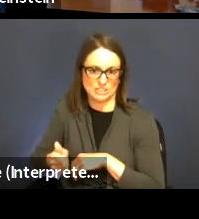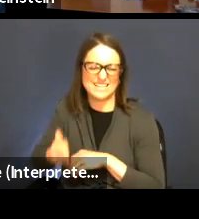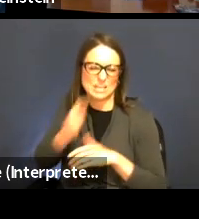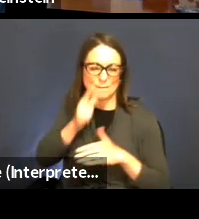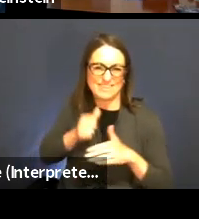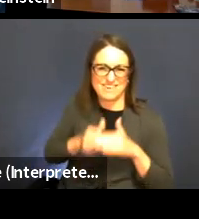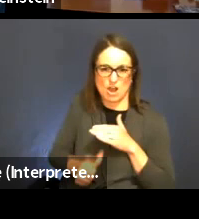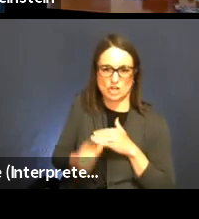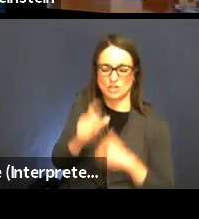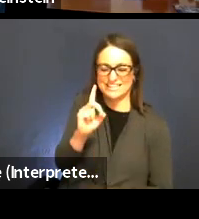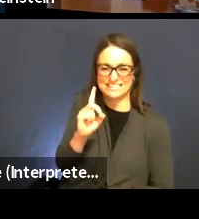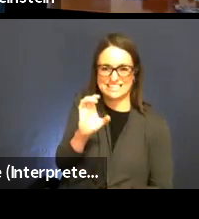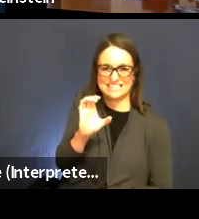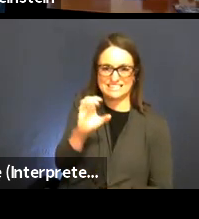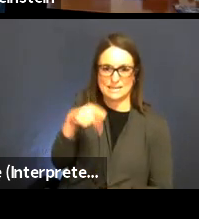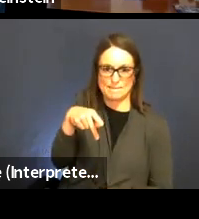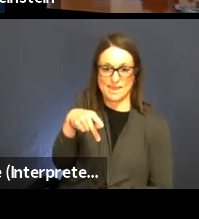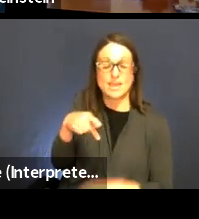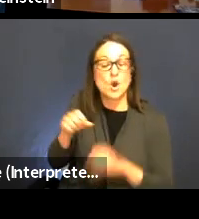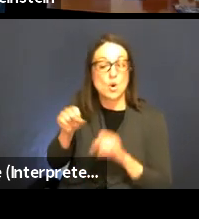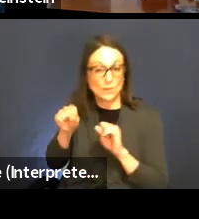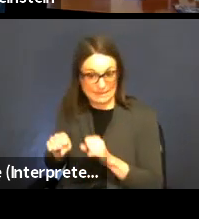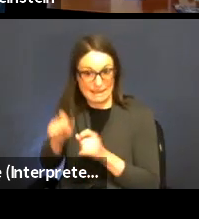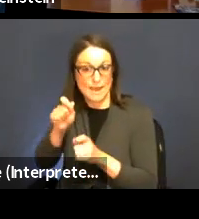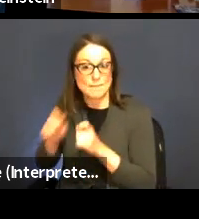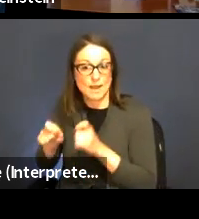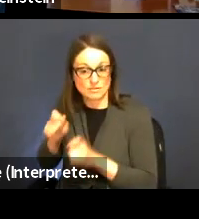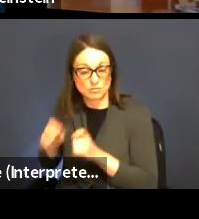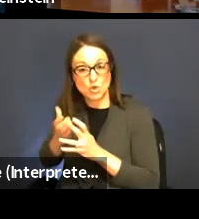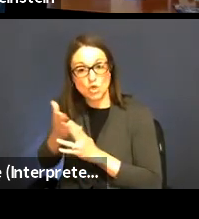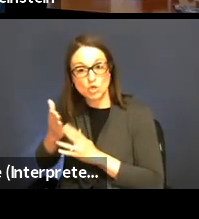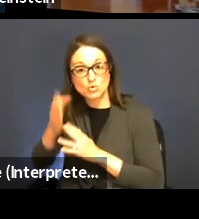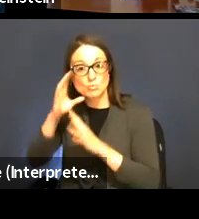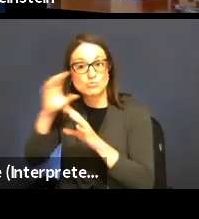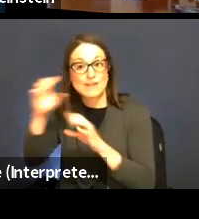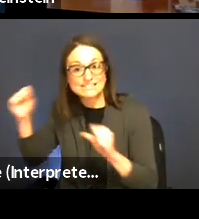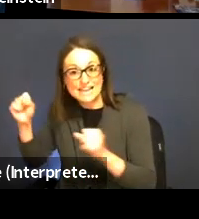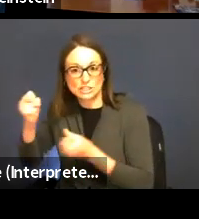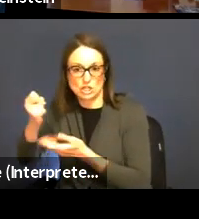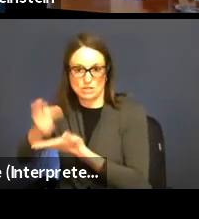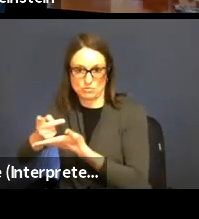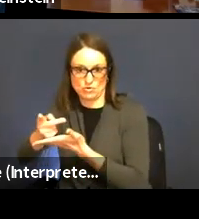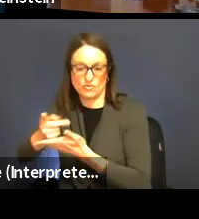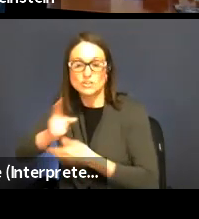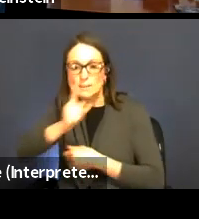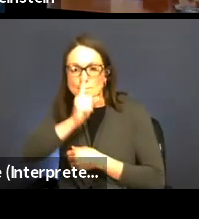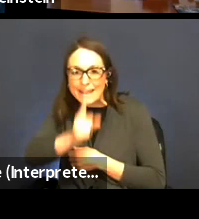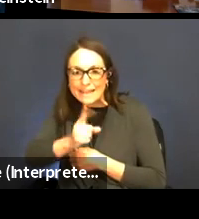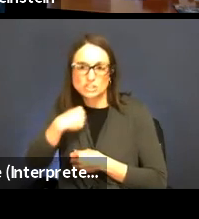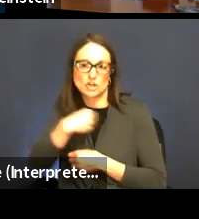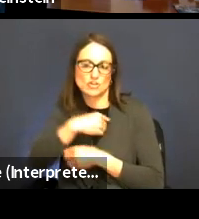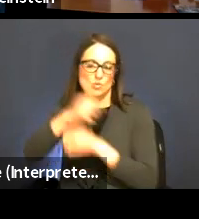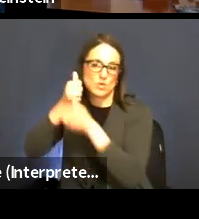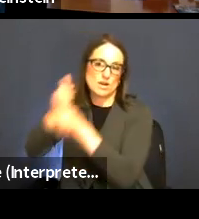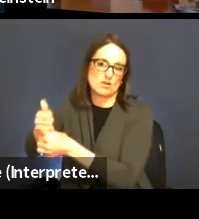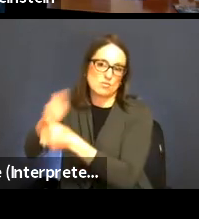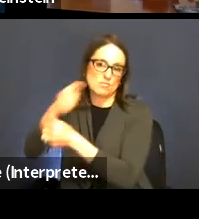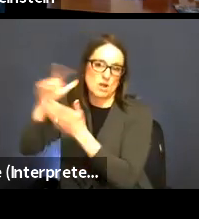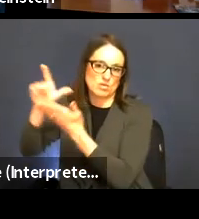changes if necessary through presidential approval so that we make sure we are compliant with the law.